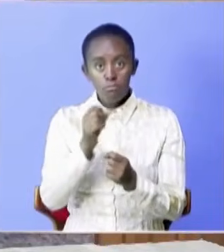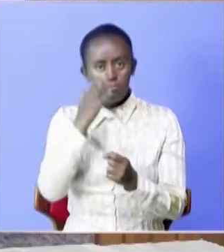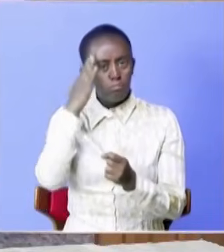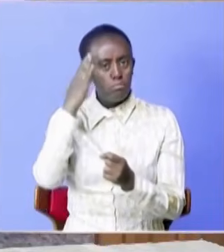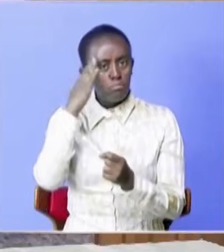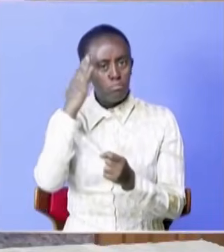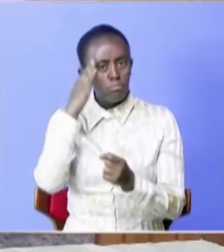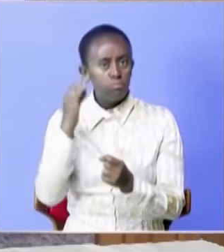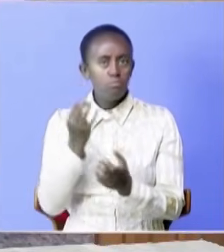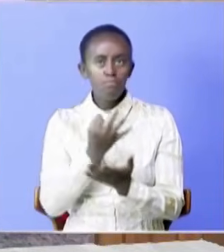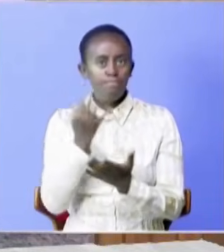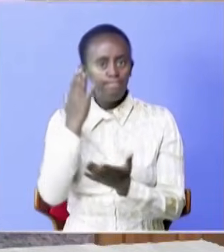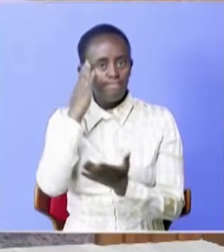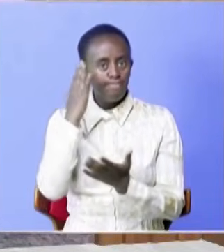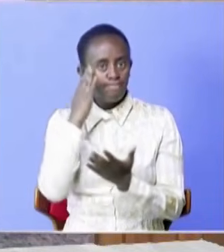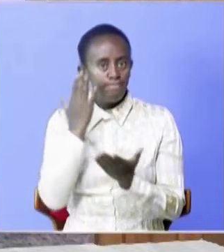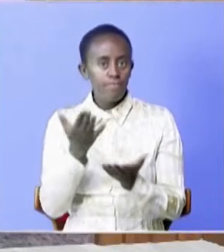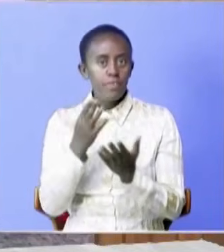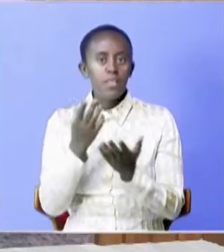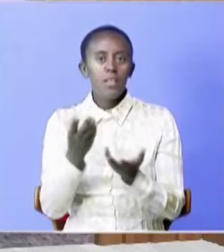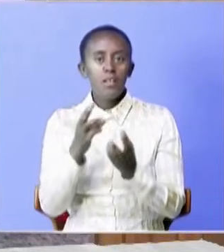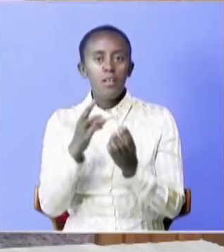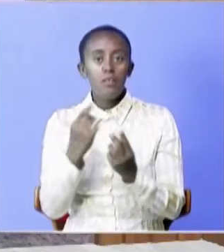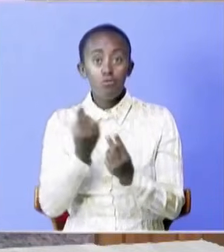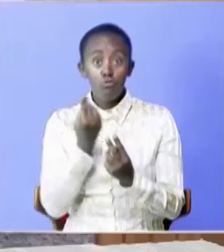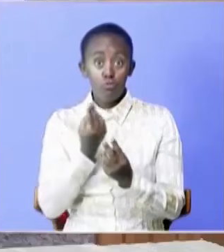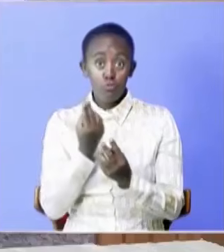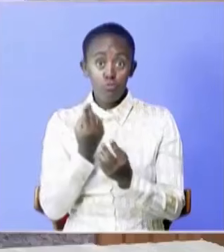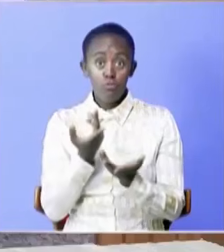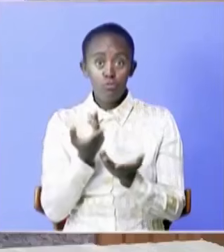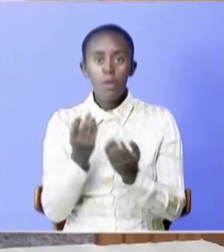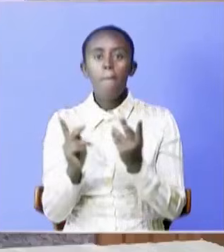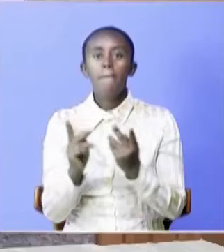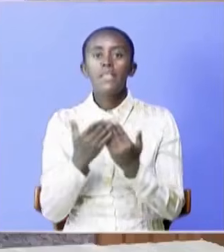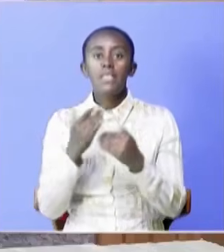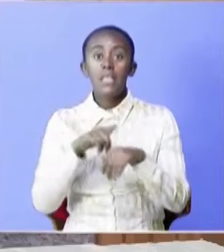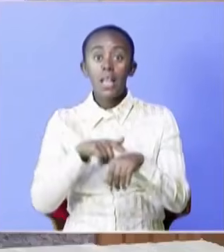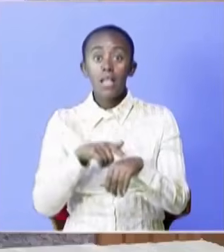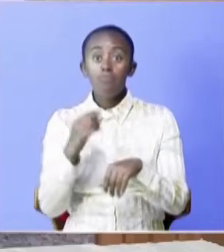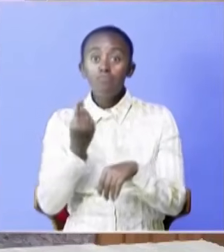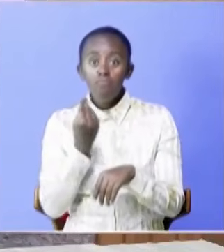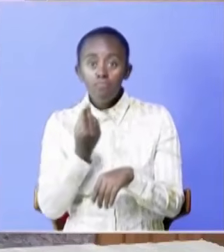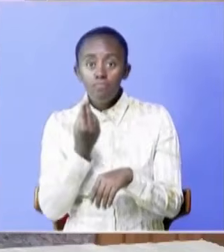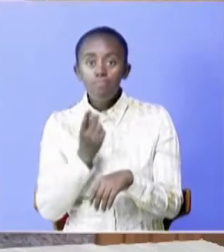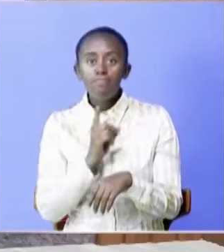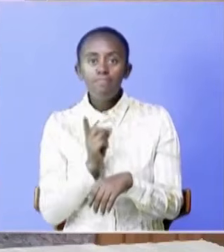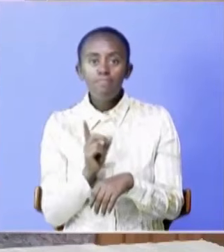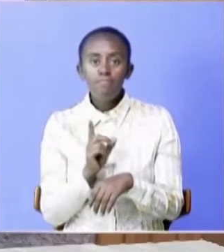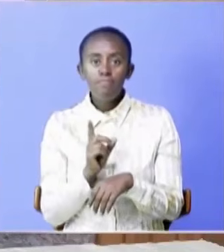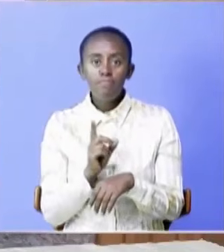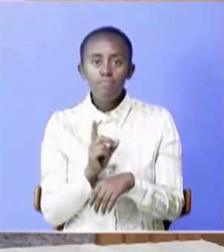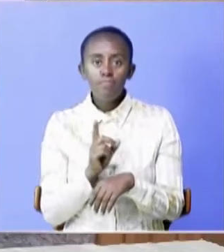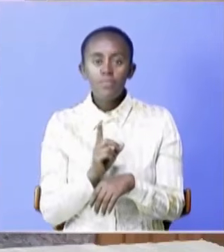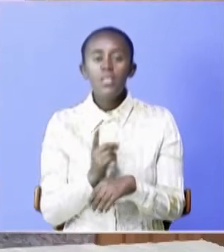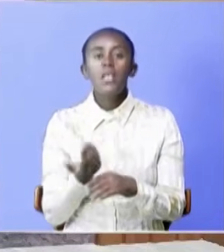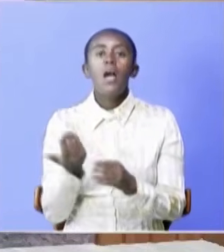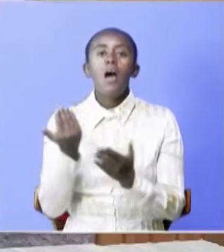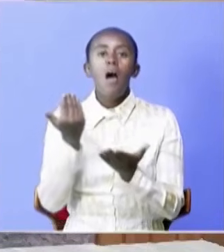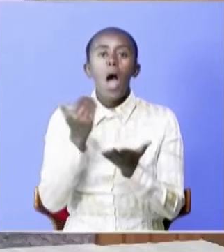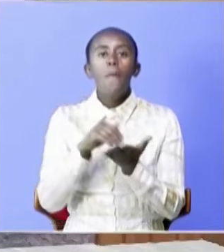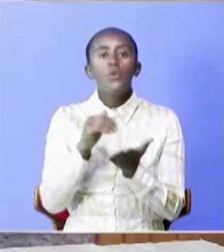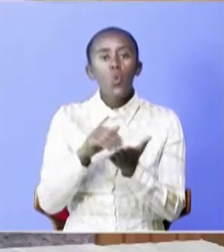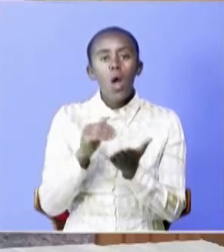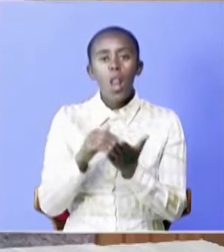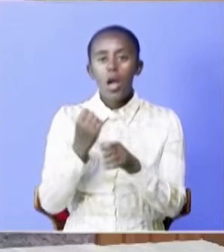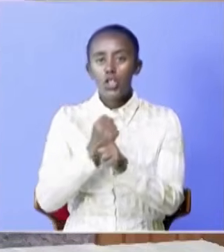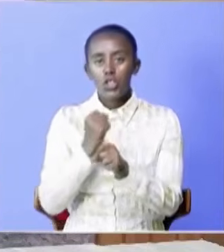commonly known way of using the simple present tense is habitual, to express